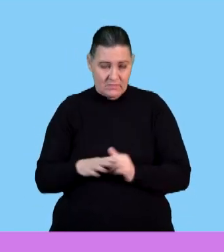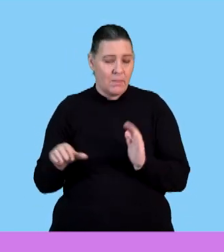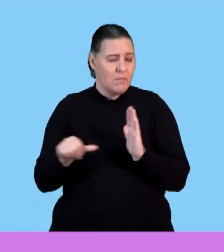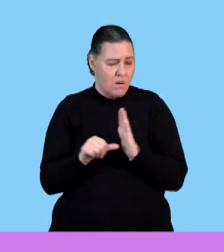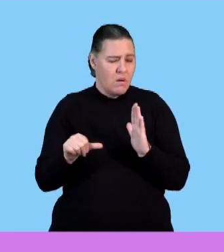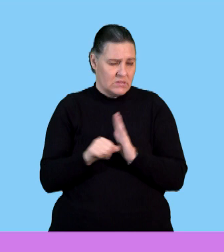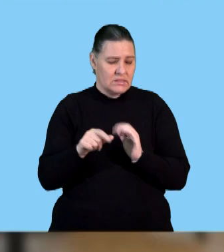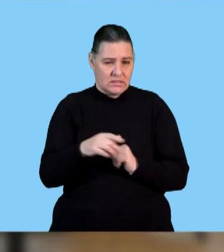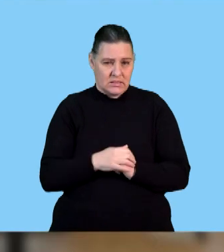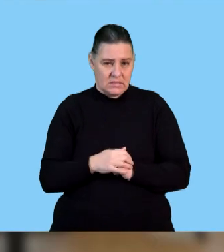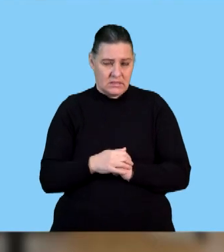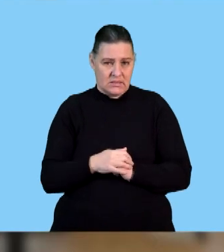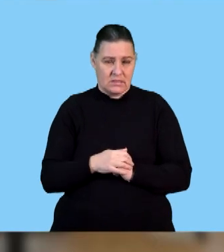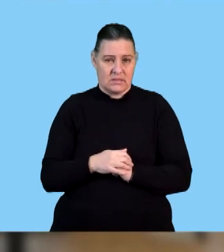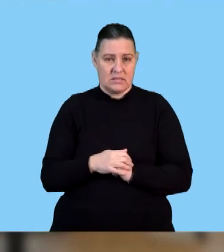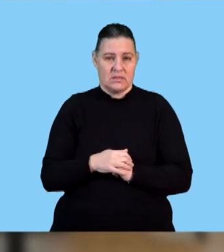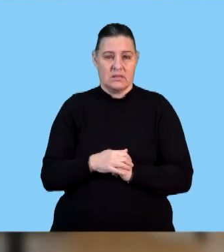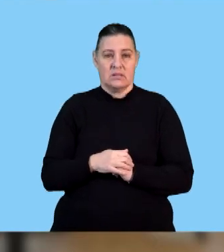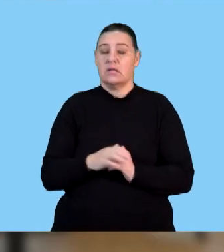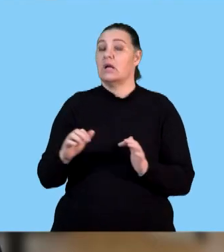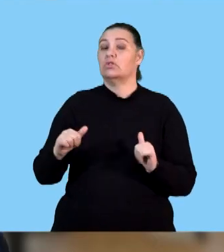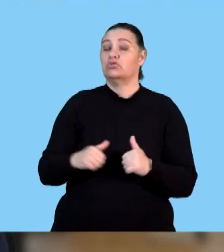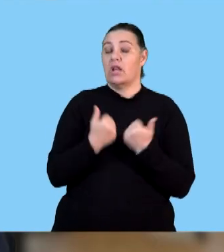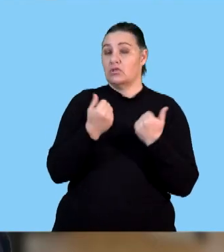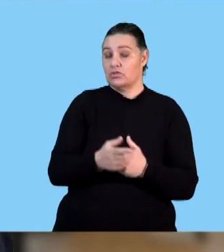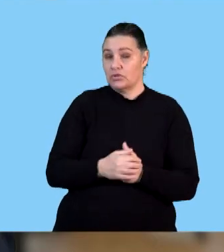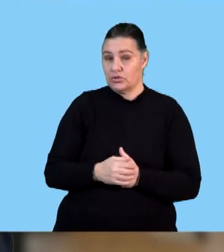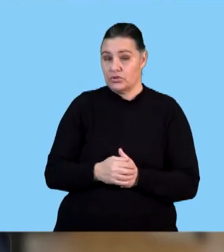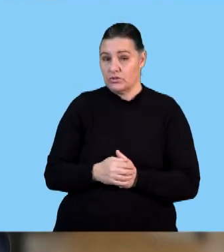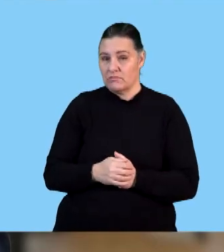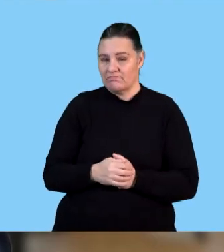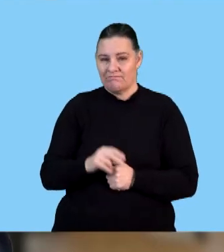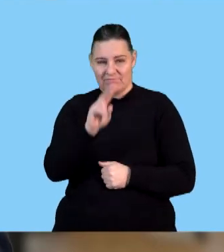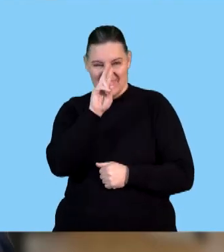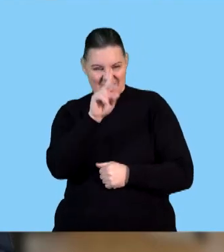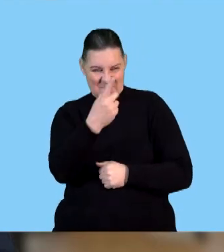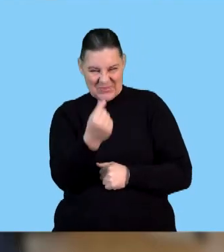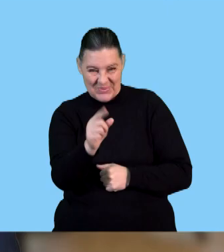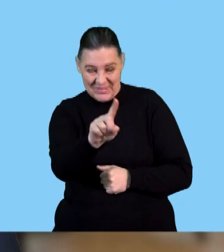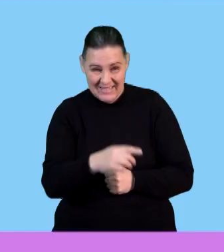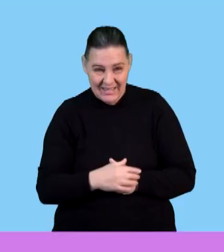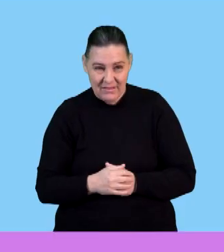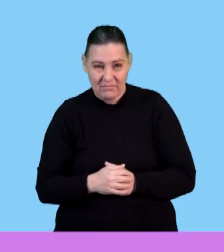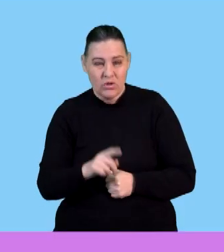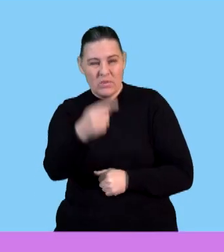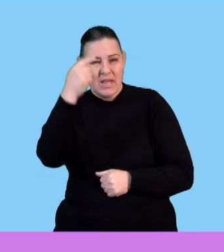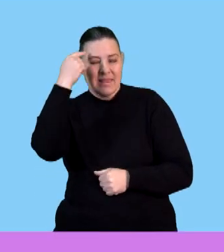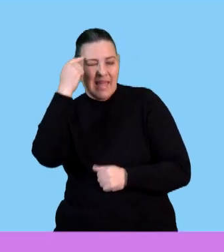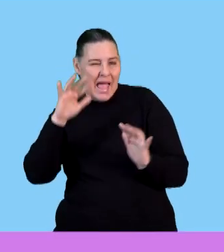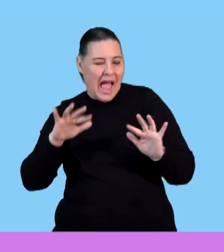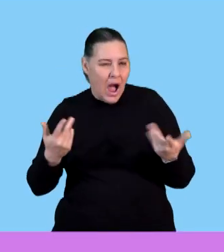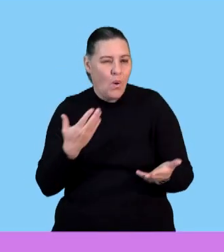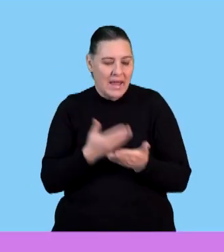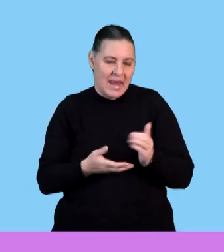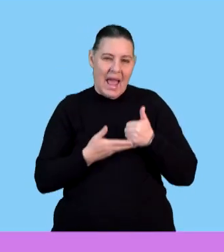Very, very, very important. And now, the challenge. Let's see what you guys can do with this one. Think of a way in